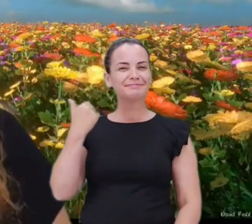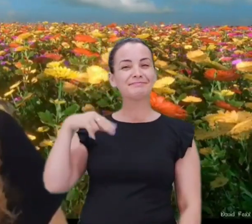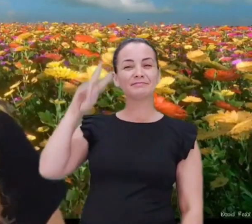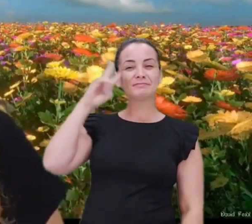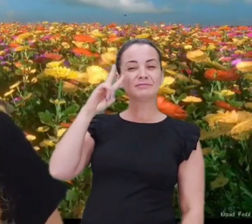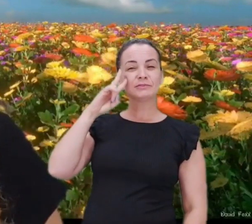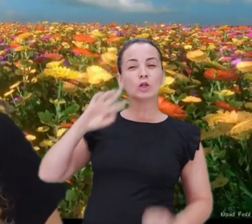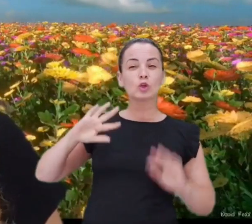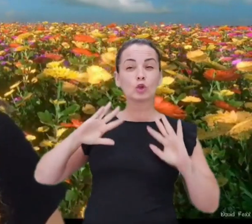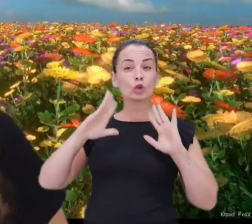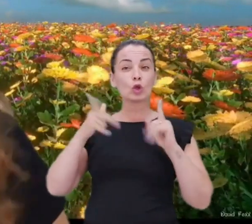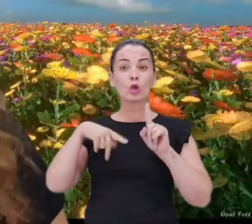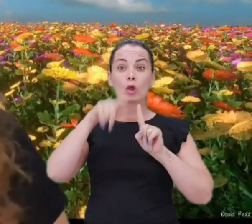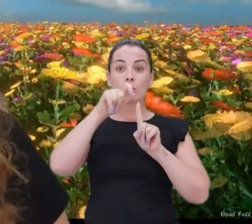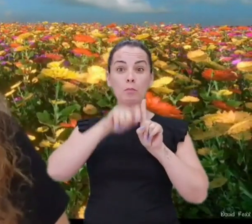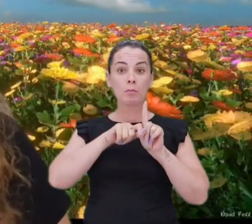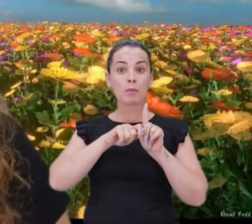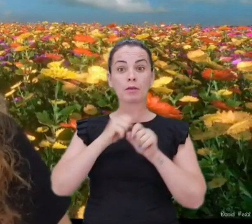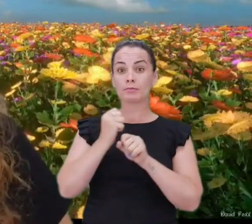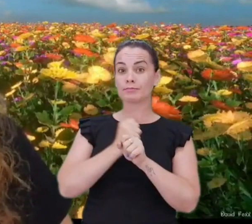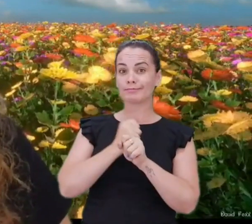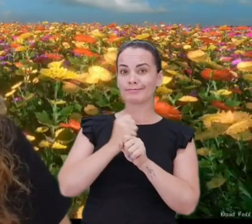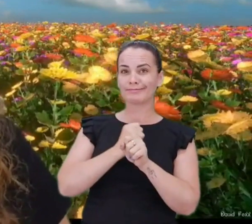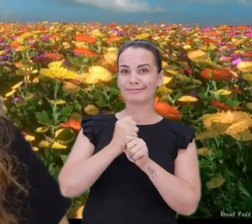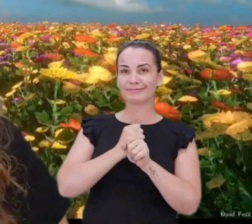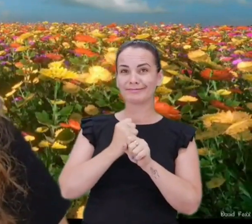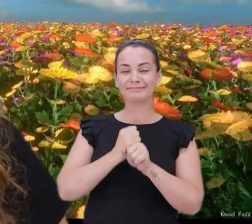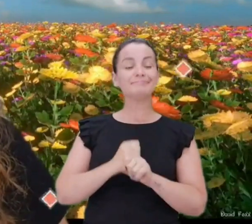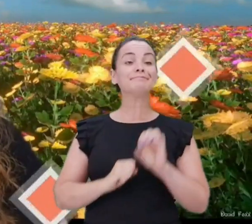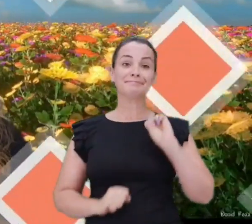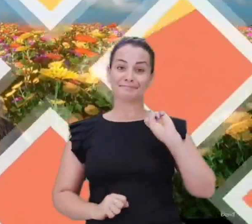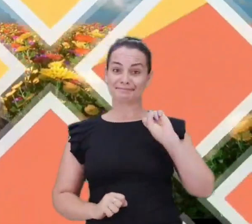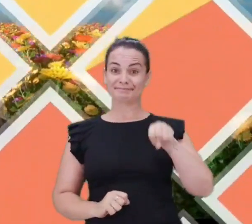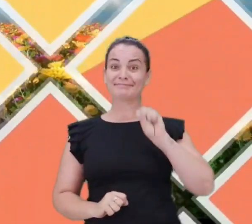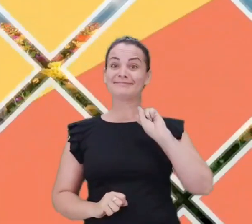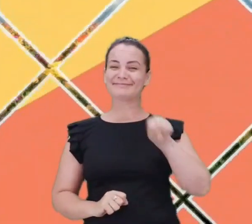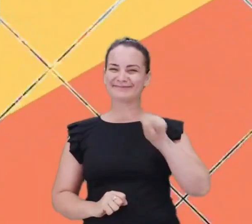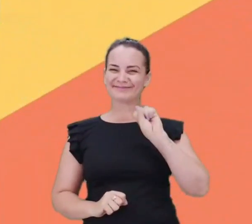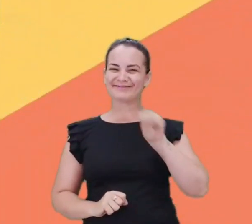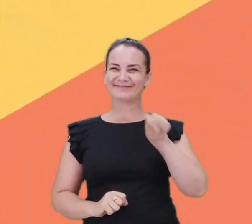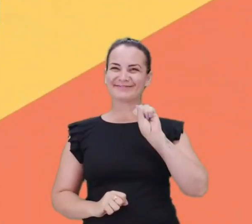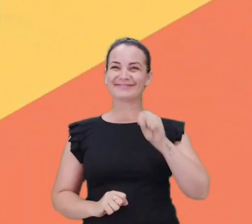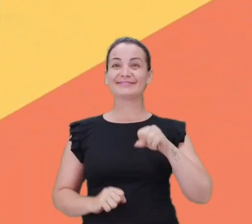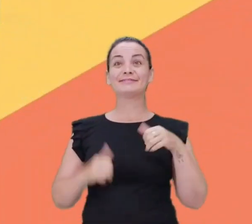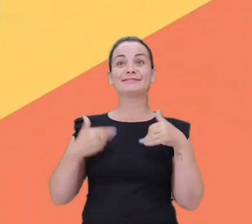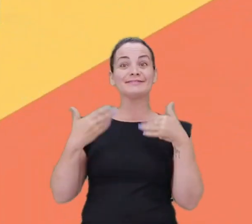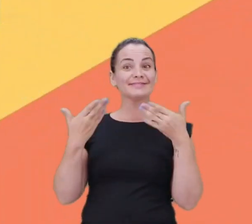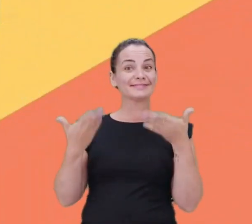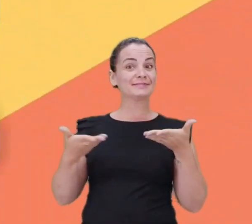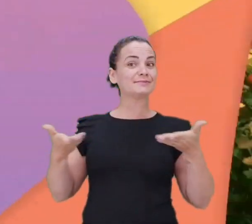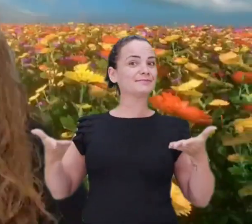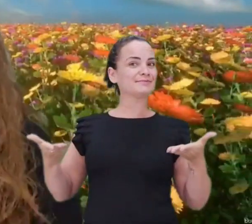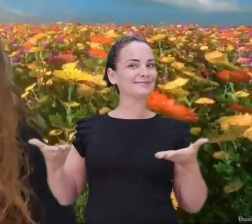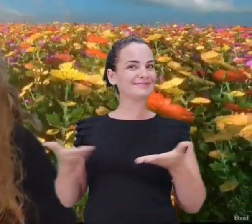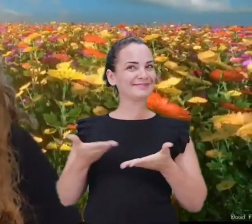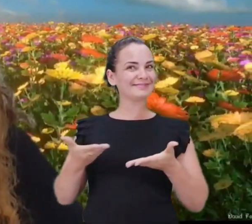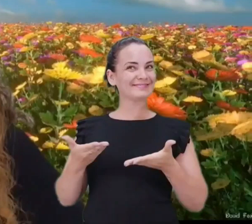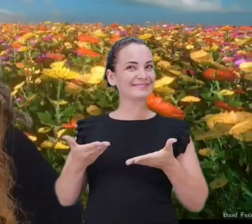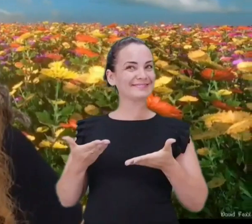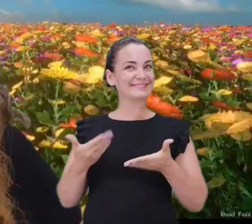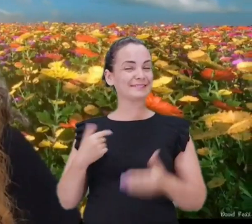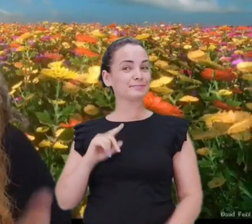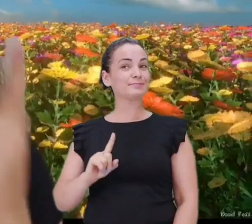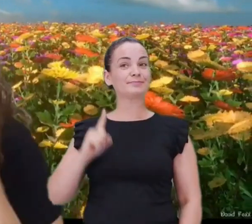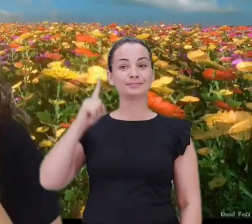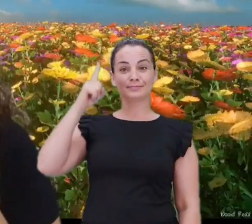nisso, vamos lembrar o nome de todos os meses do ano? Vamos sim, teacher!